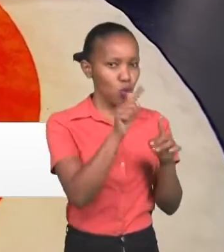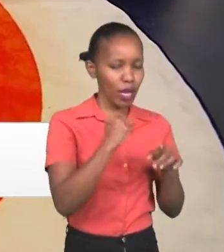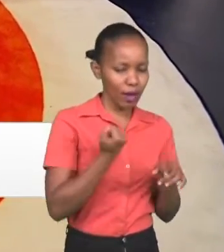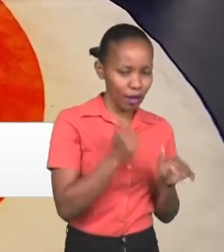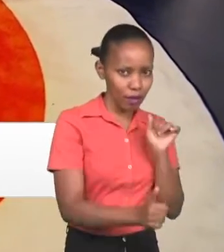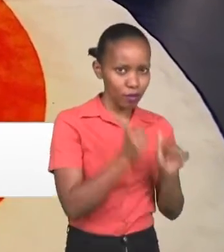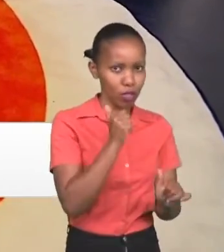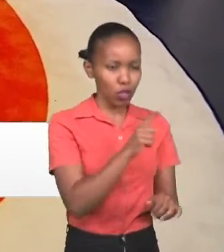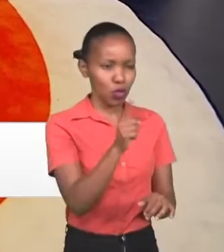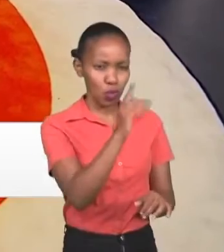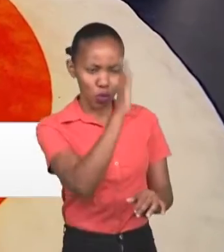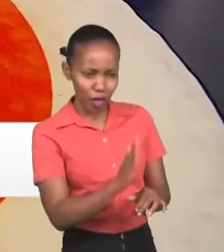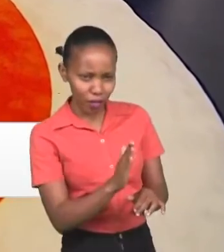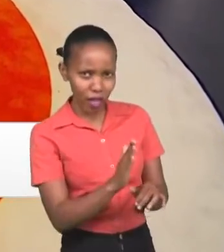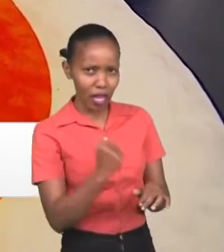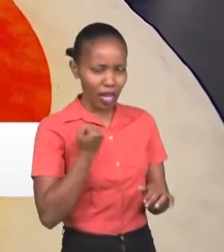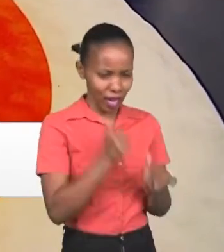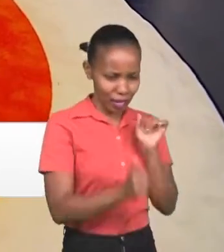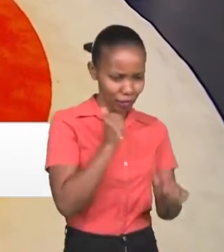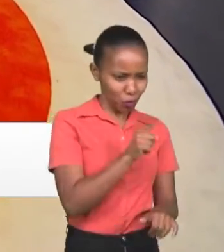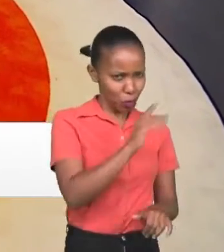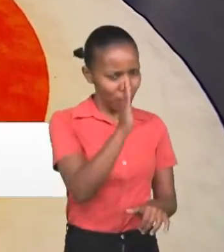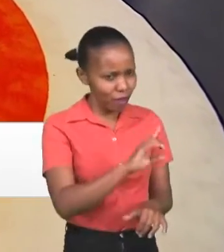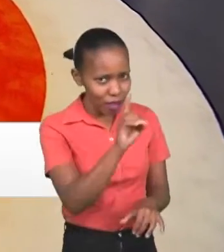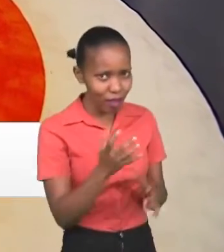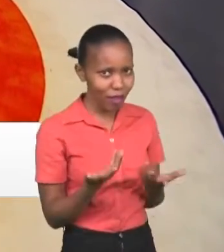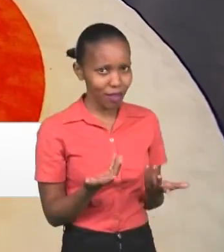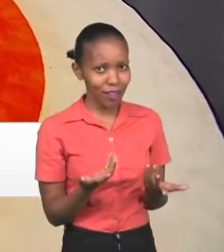hapo, hujaikuwa rejected. But just tell us the truth.